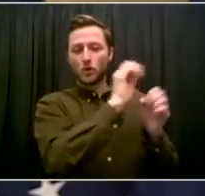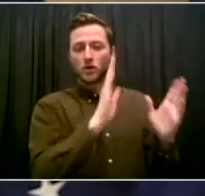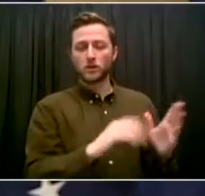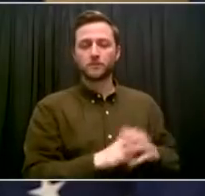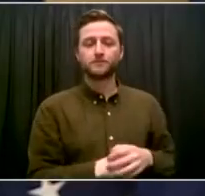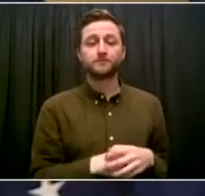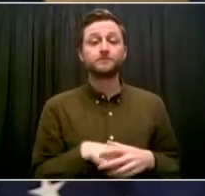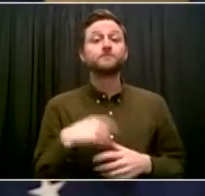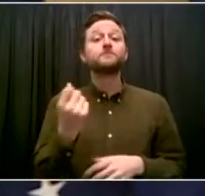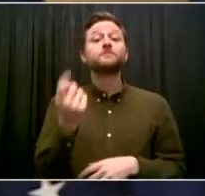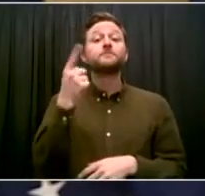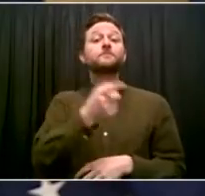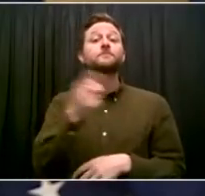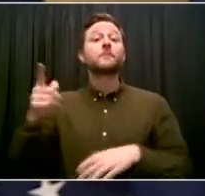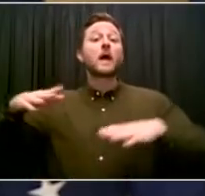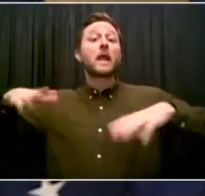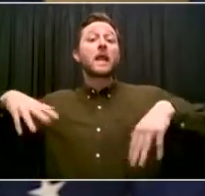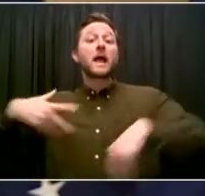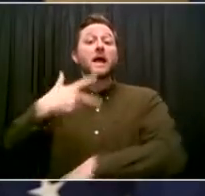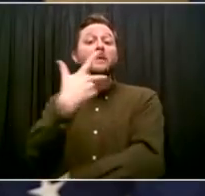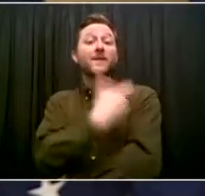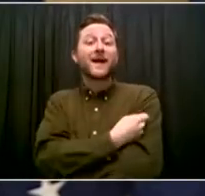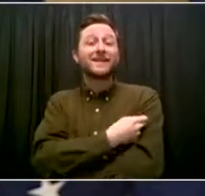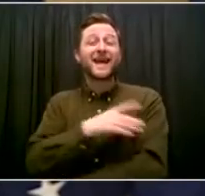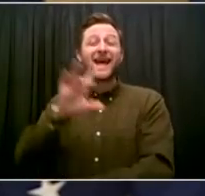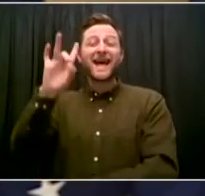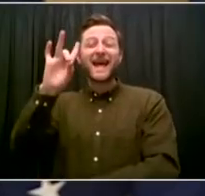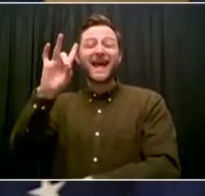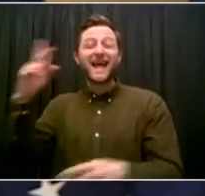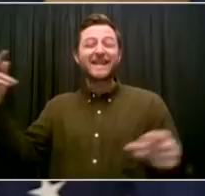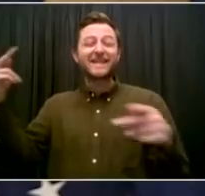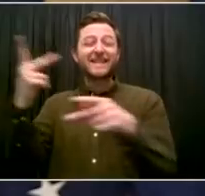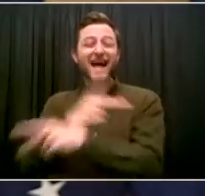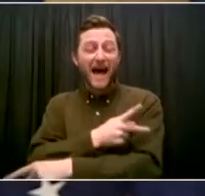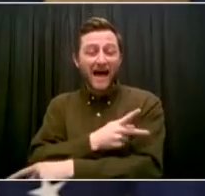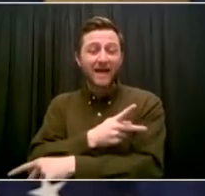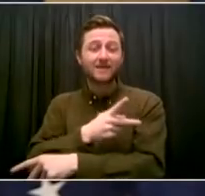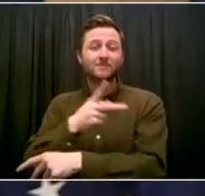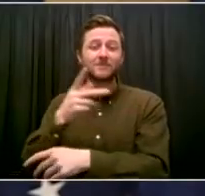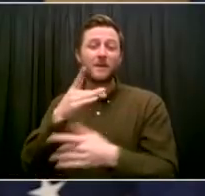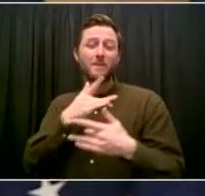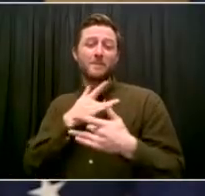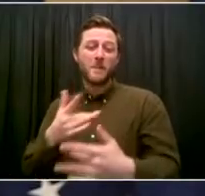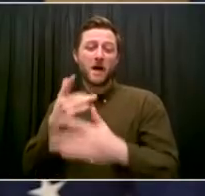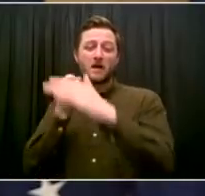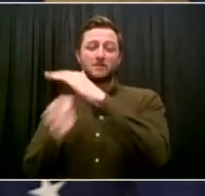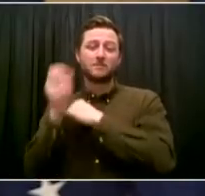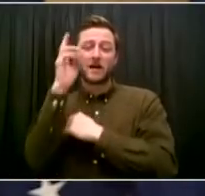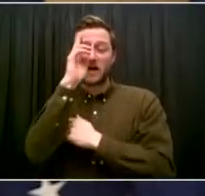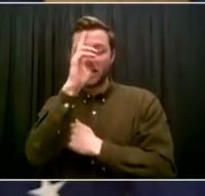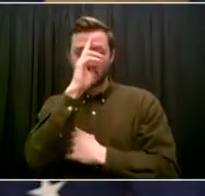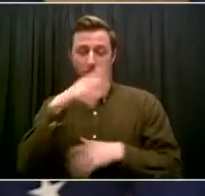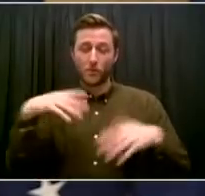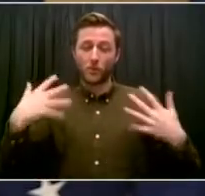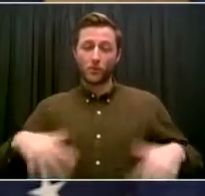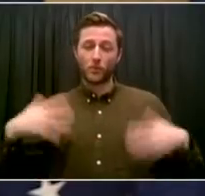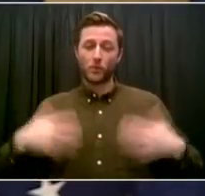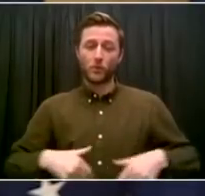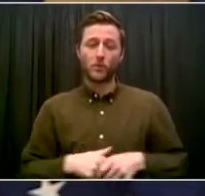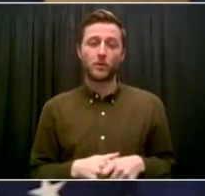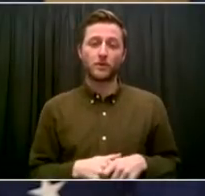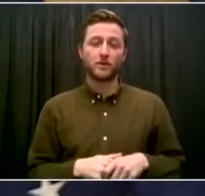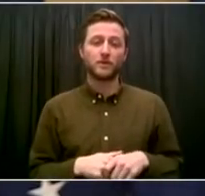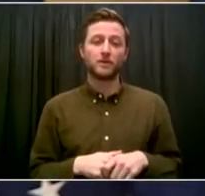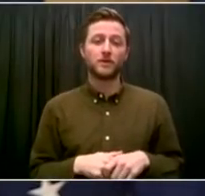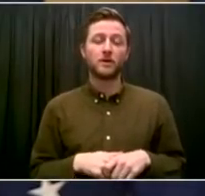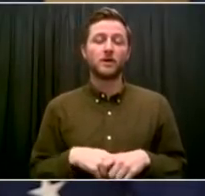hospitalized compared to those who are vaccinated. Thankfully, our overall data show a real decline in both cases